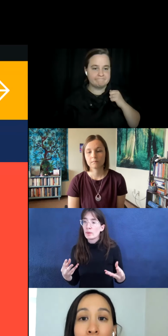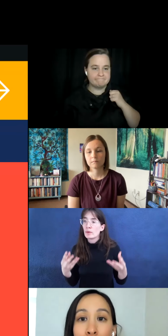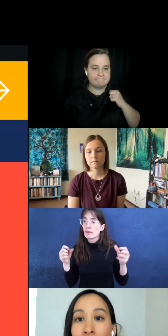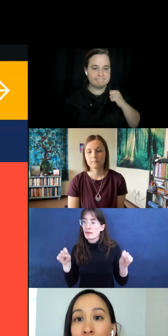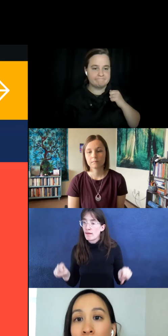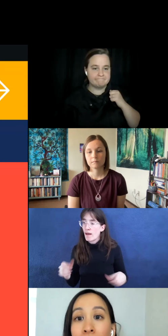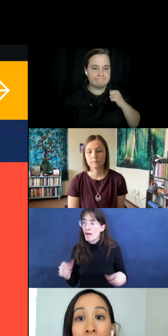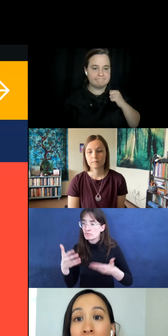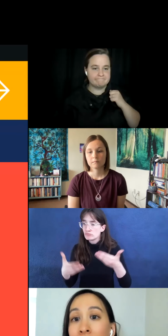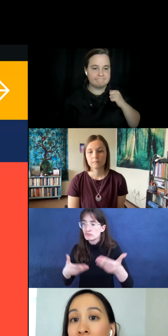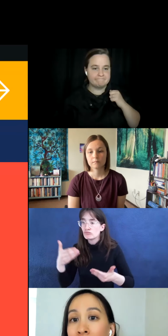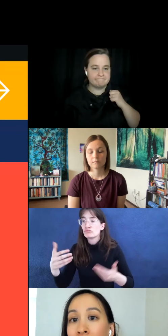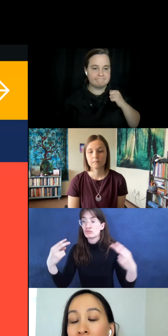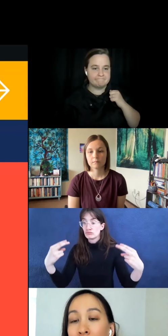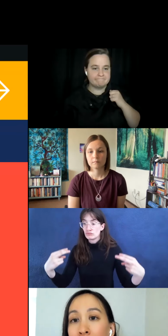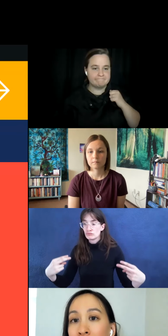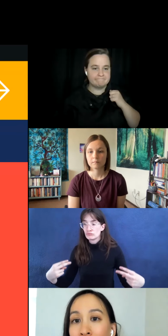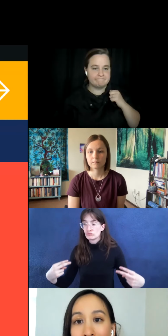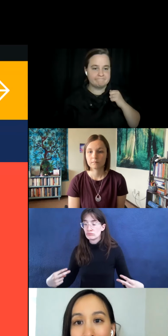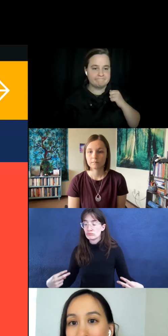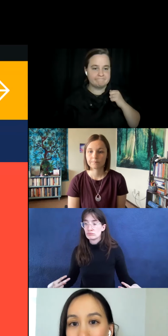So this can be done with guided